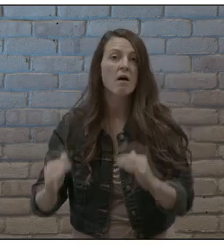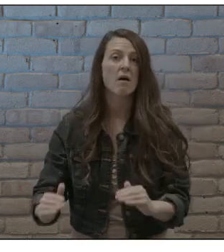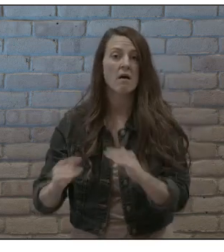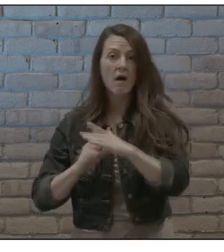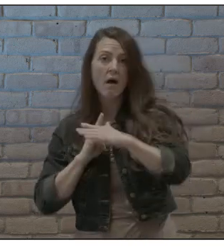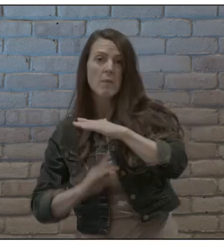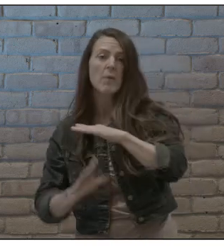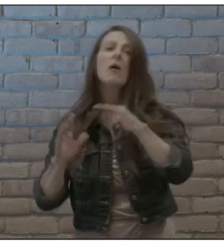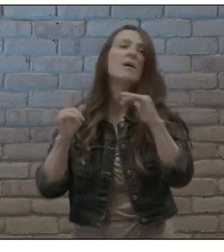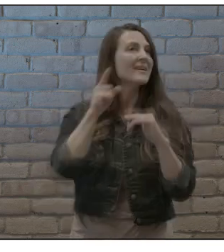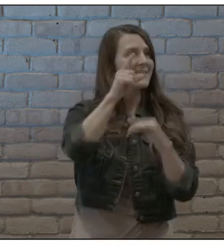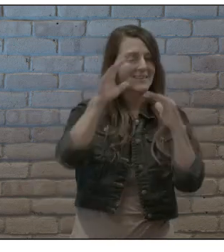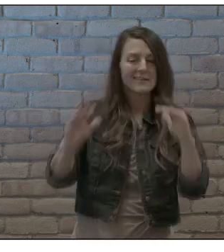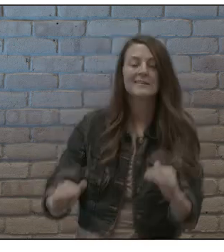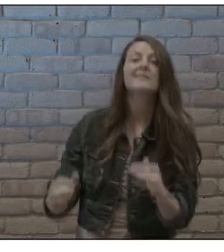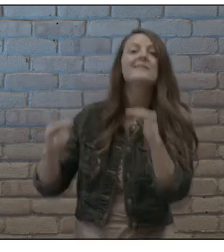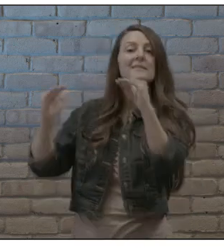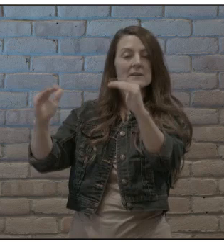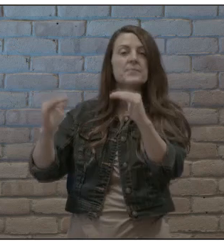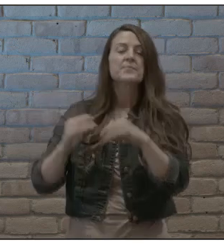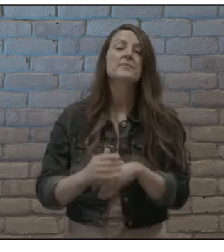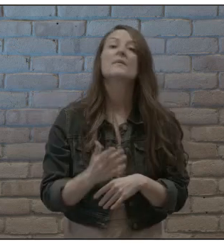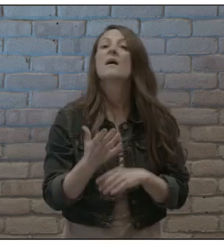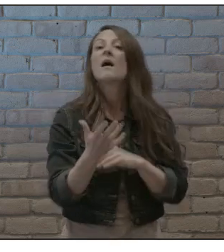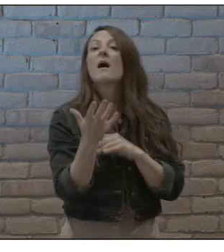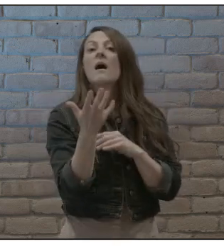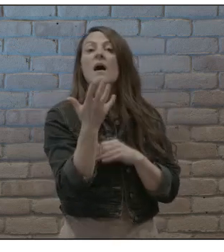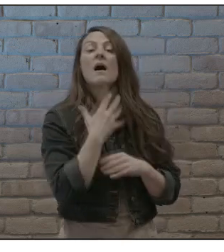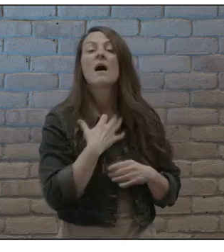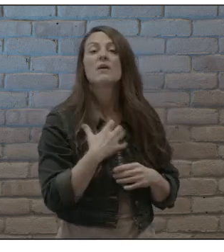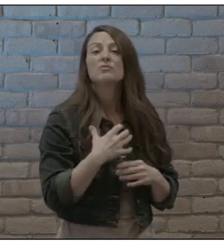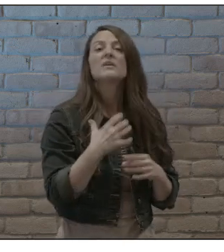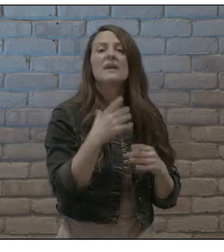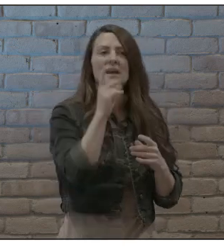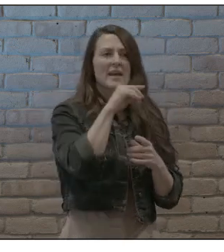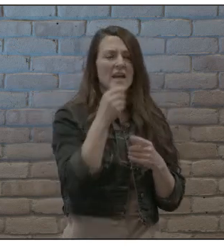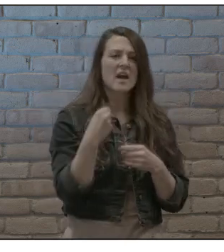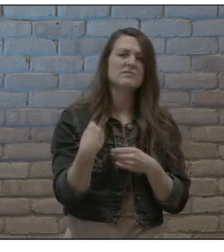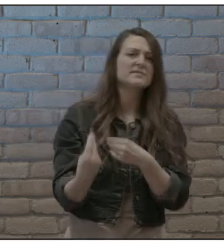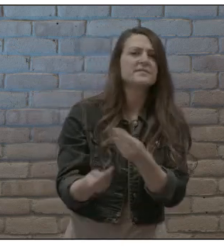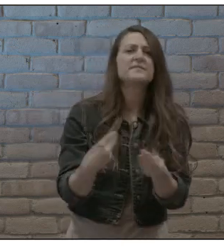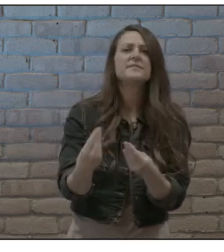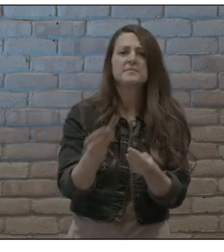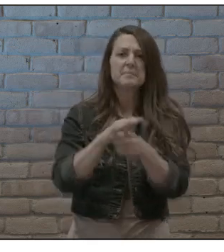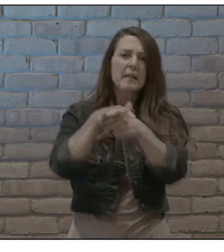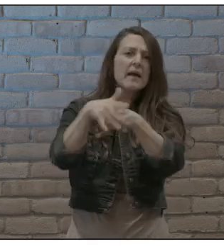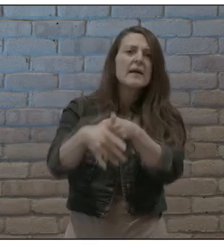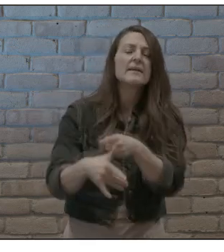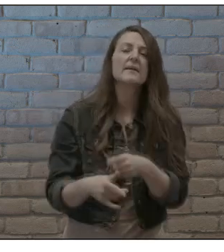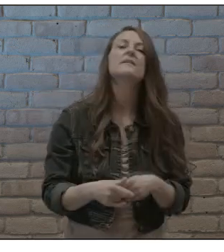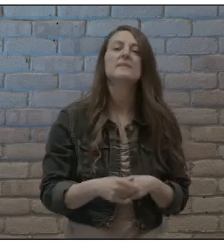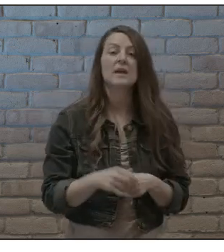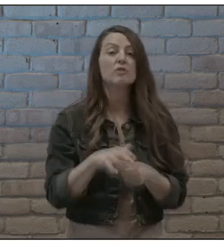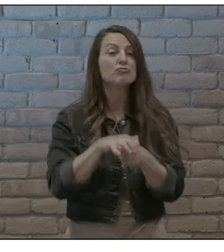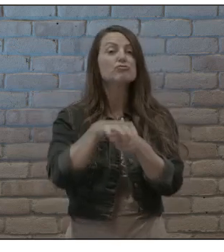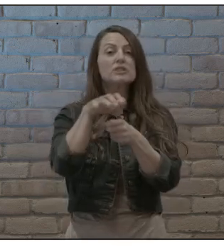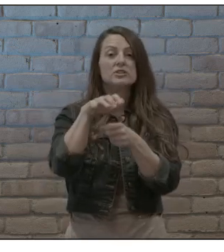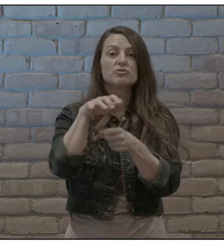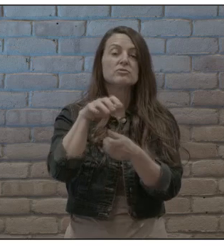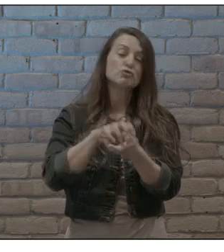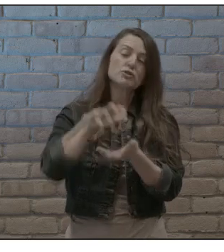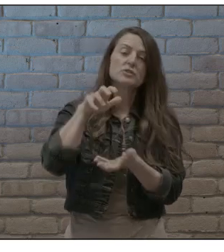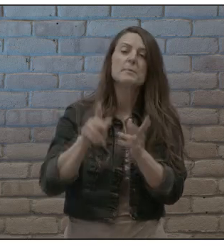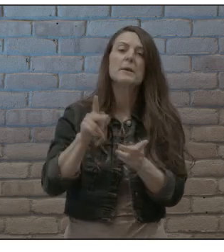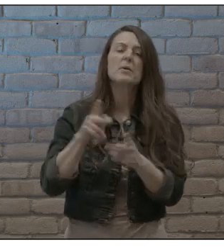good things and sent the rich away with empty hands. He has helped his servant Israel and remembered to be